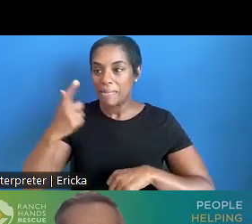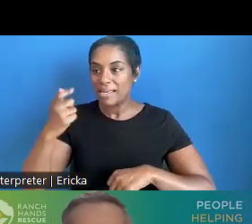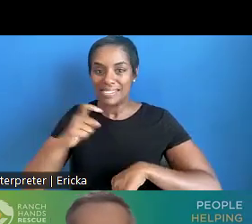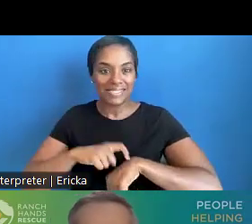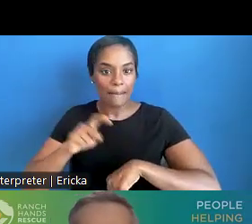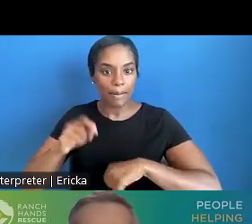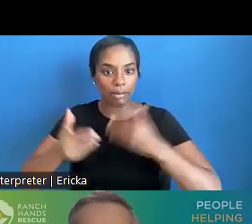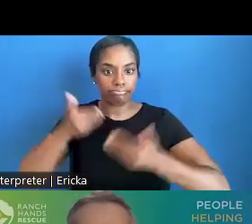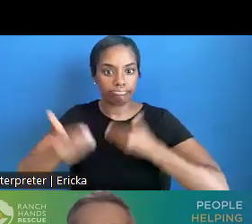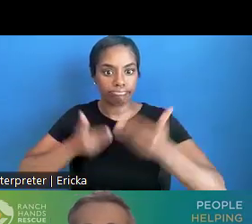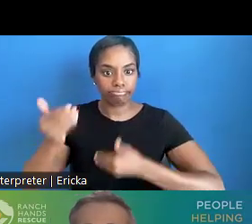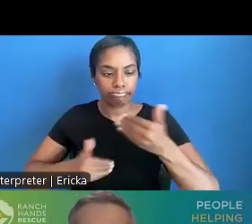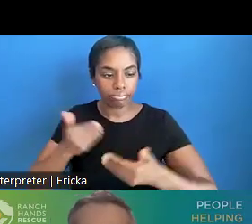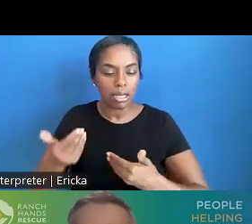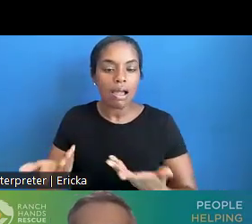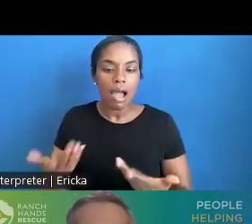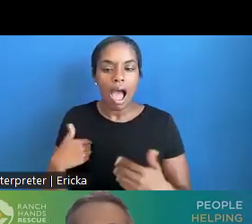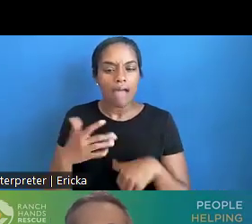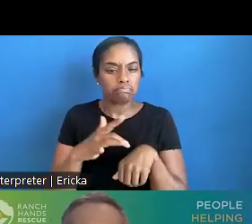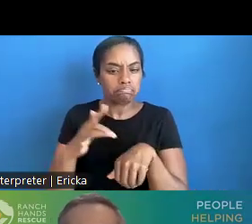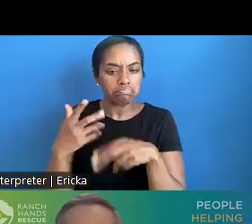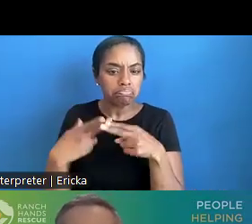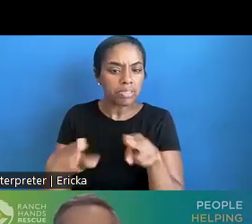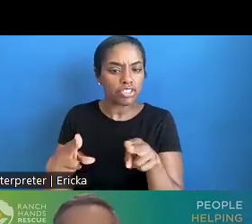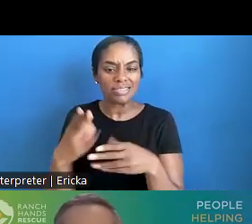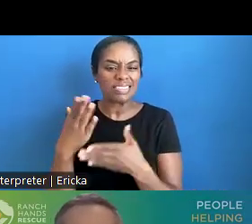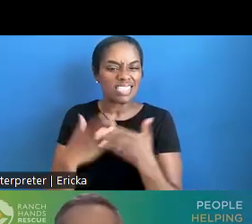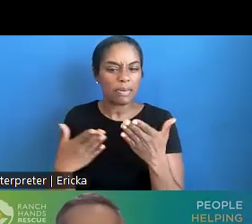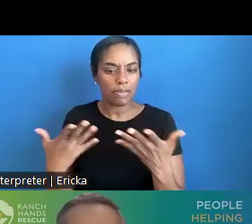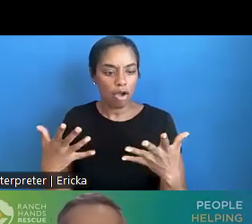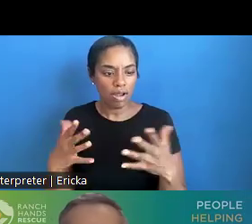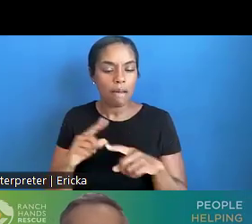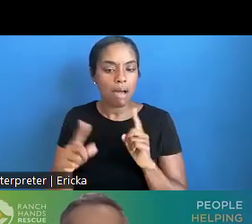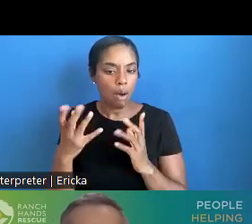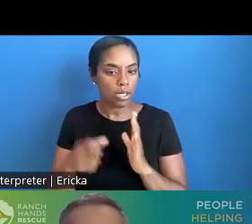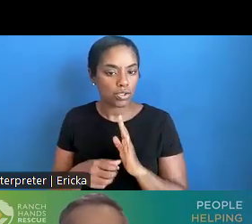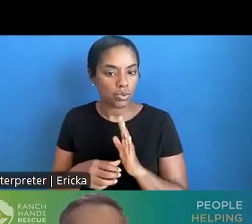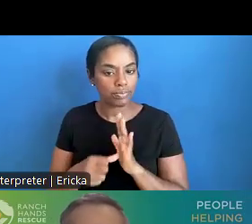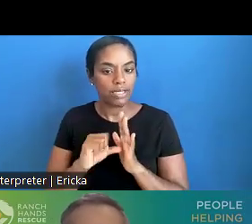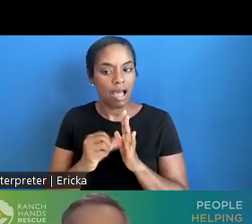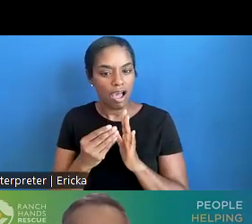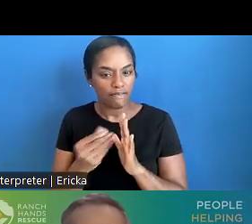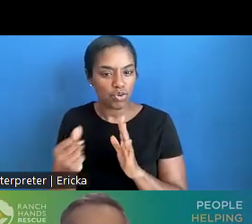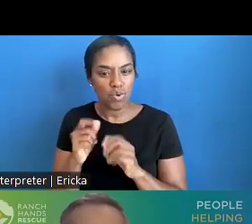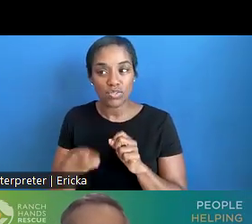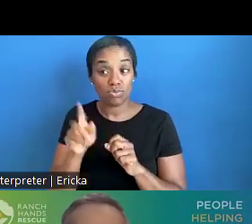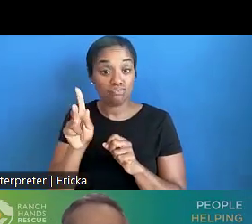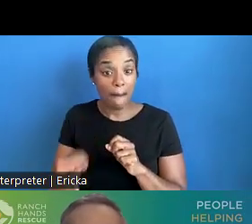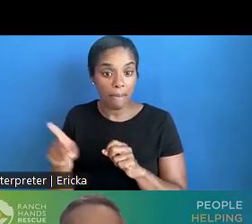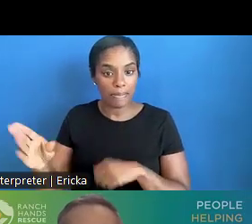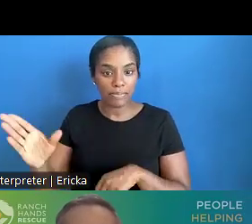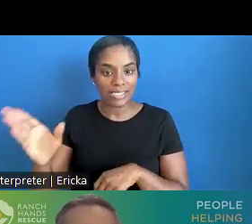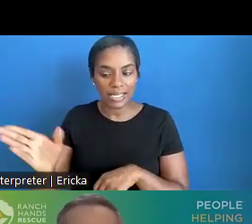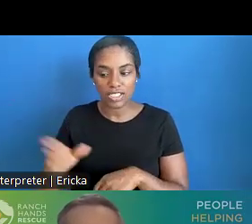also already touched on a lot of them, so I want to highlight a few as we wrap up the presentation here.